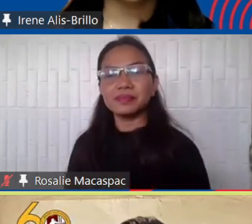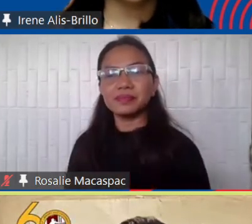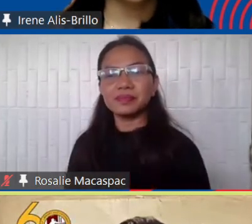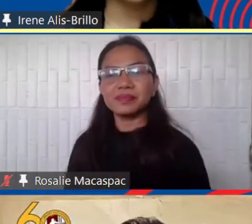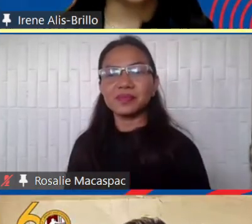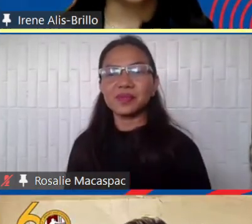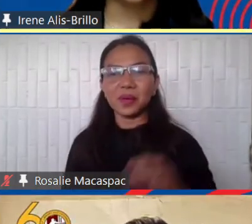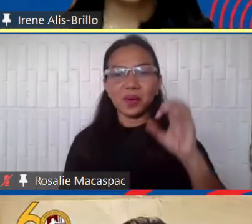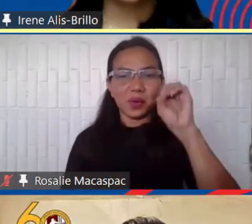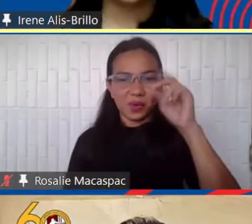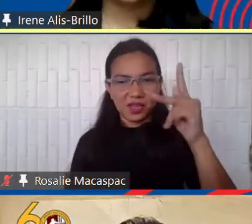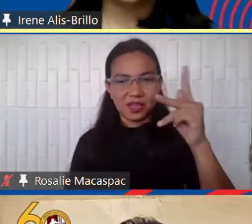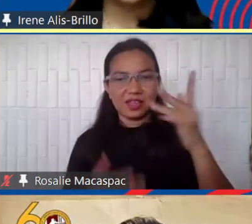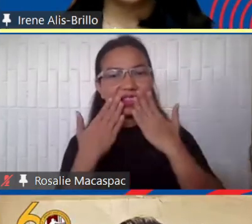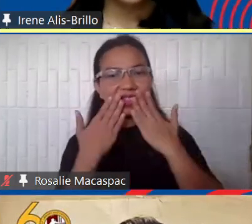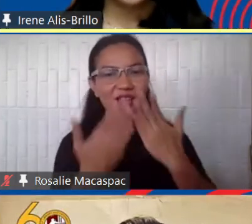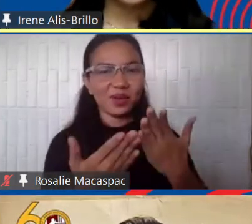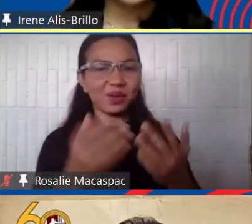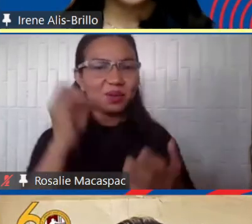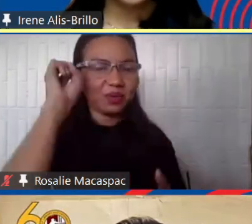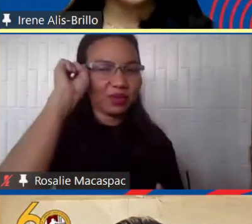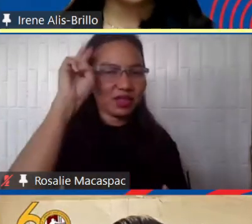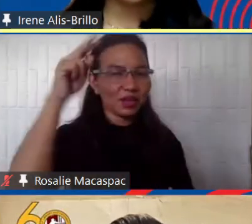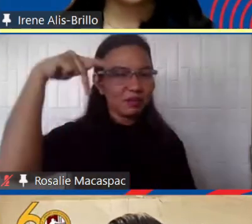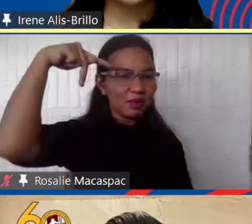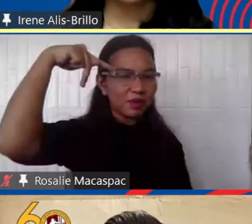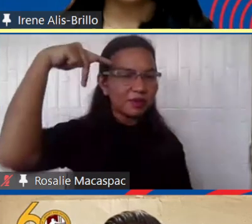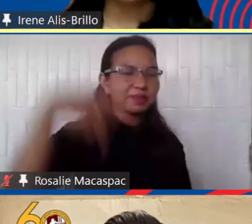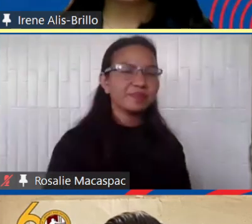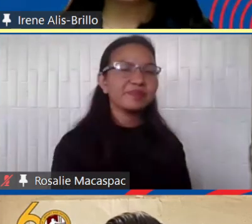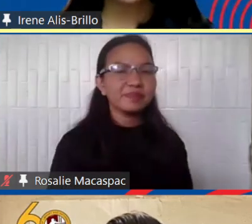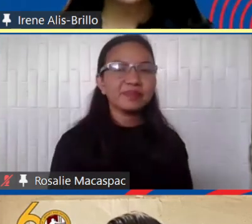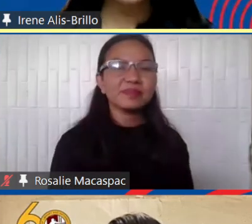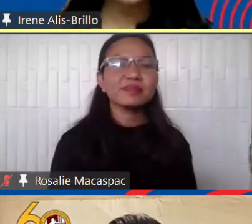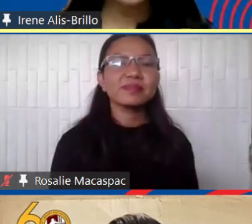Okay, thank you, sir. And sir,